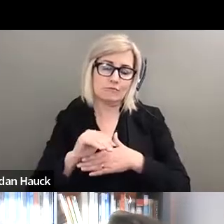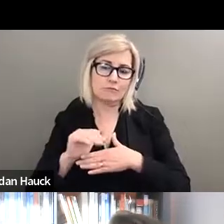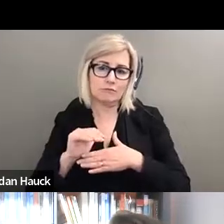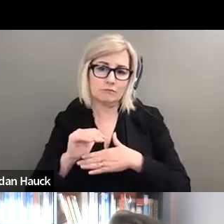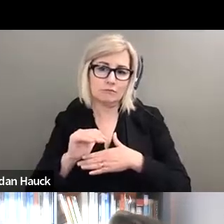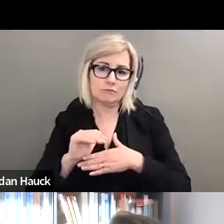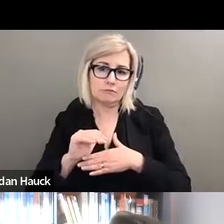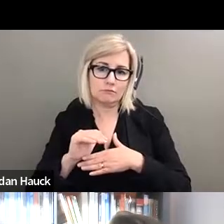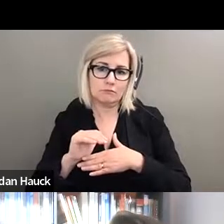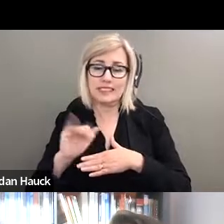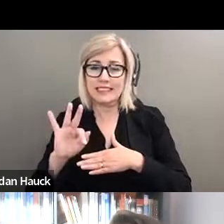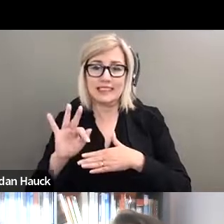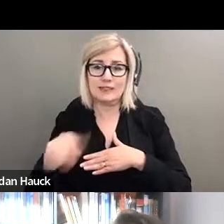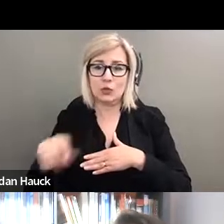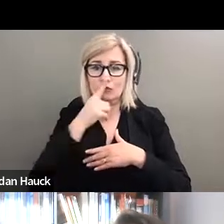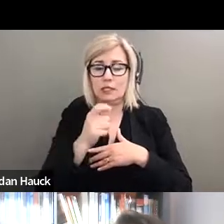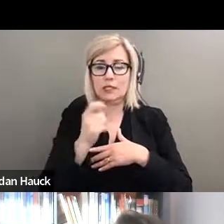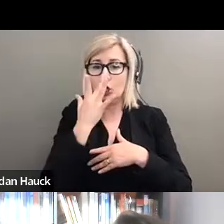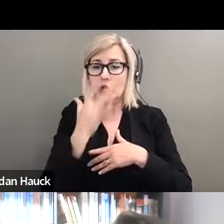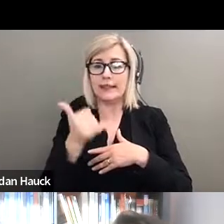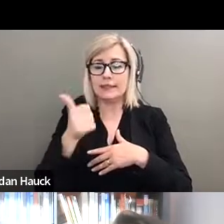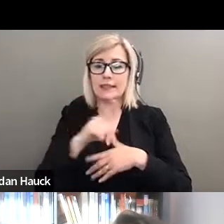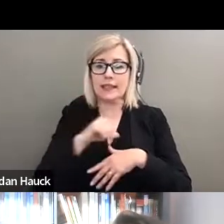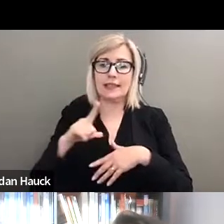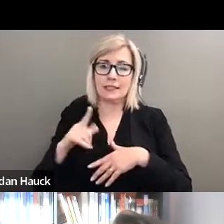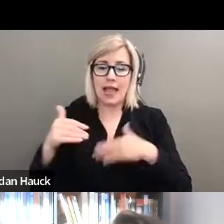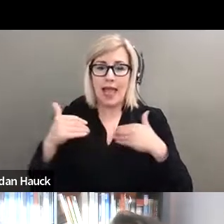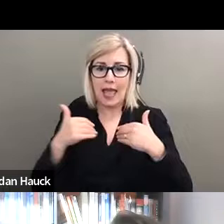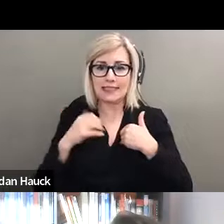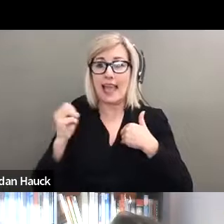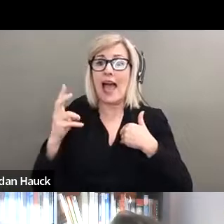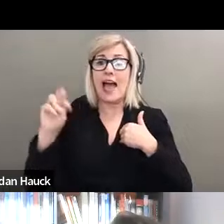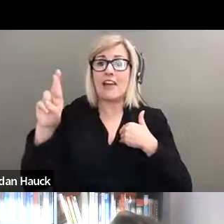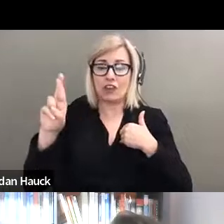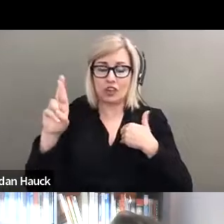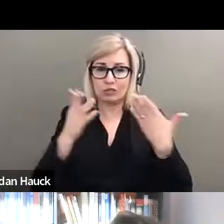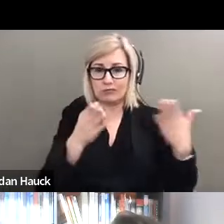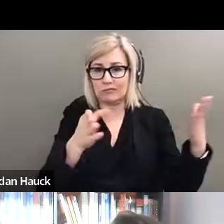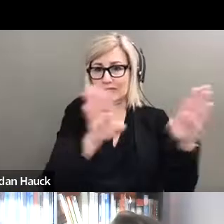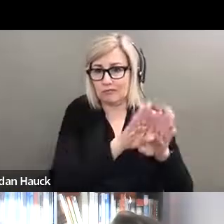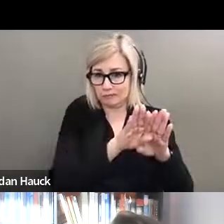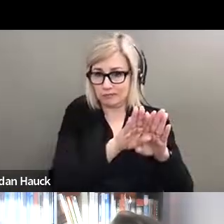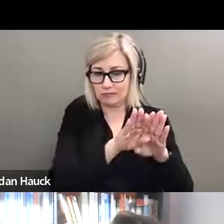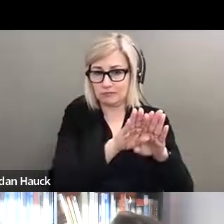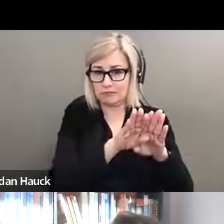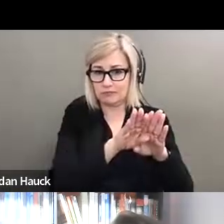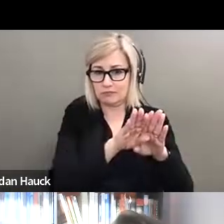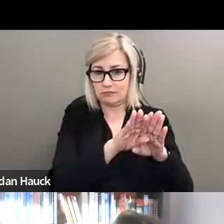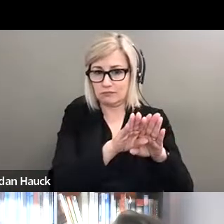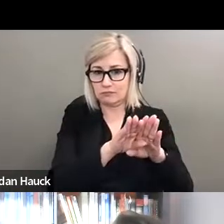if anyone's interested, the earliest the legislature has ever adjourned. I went